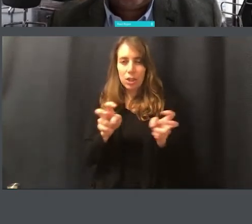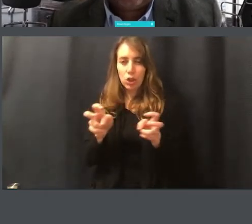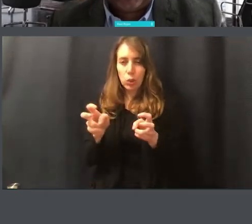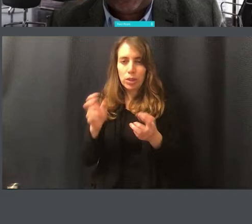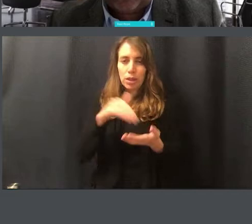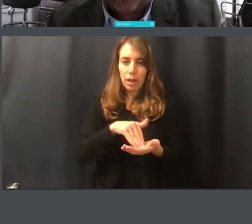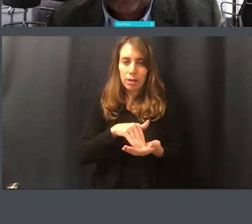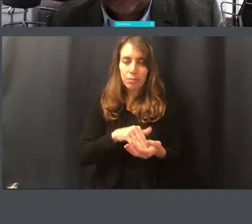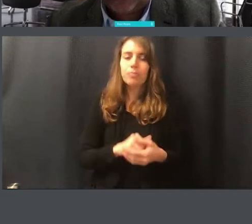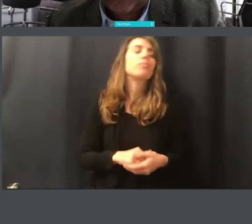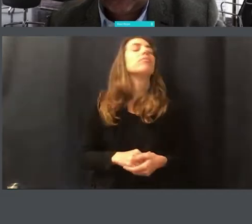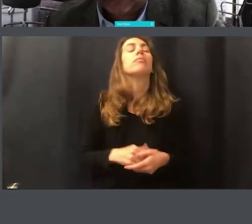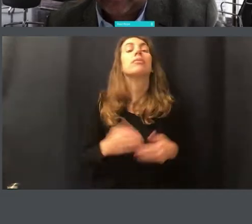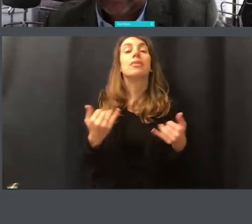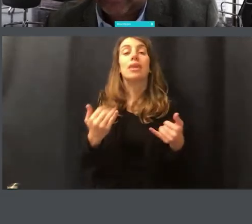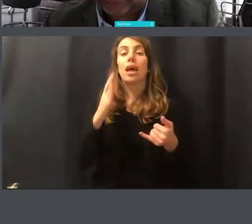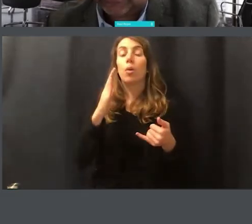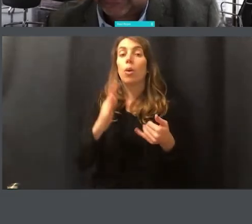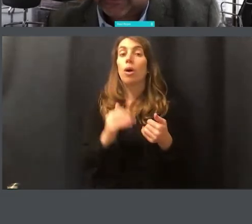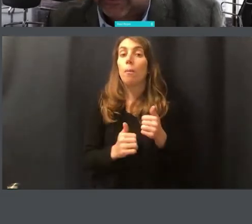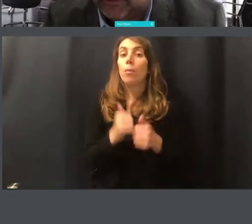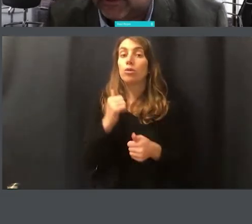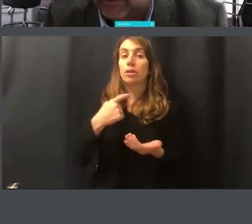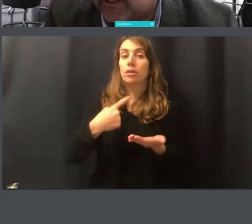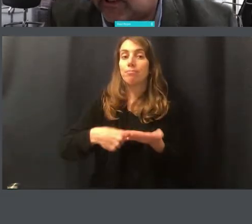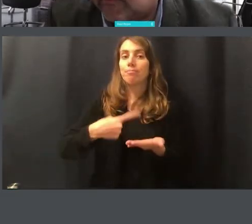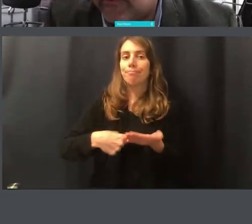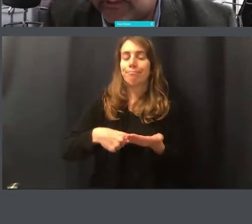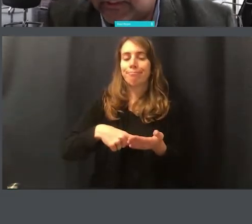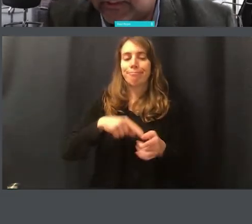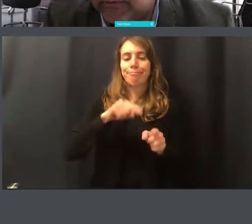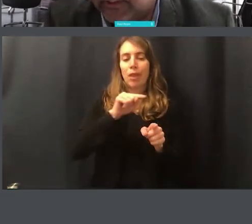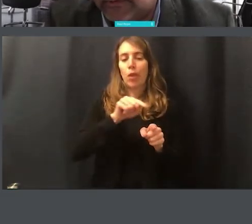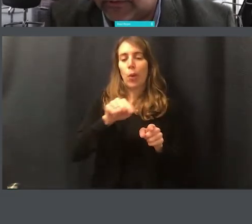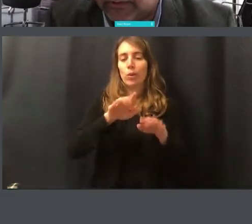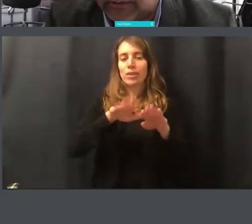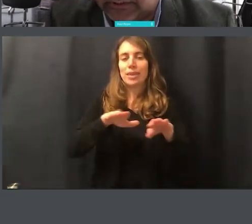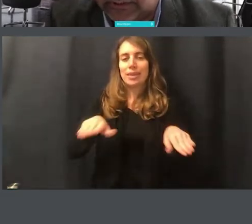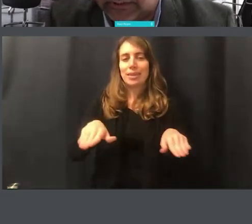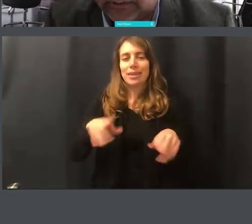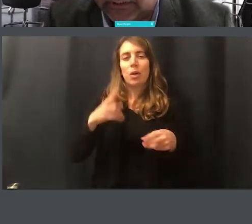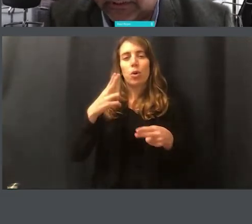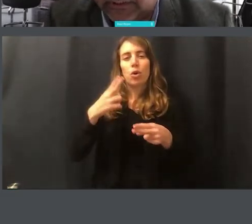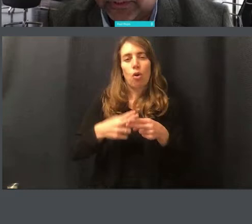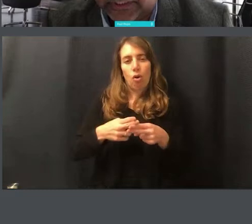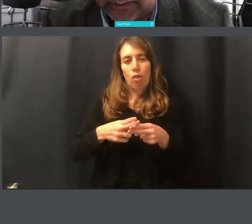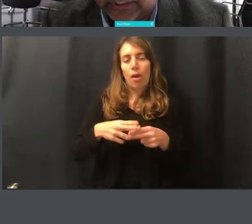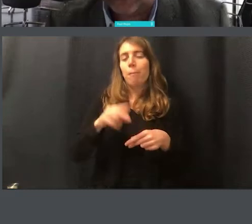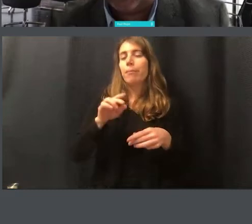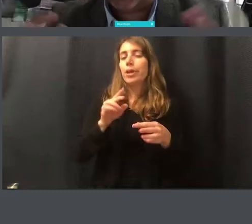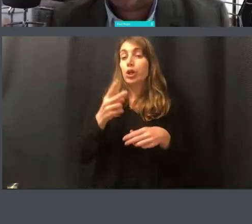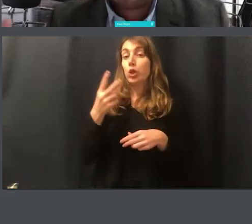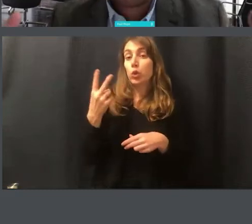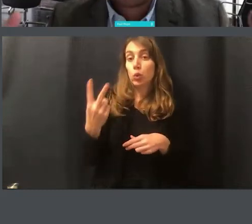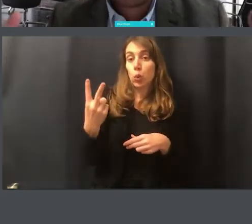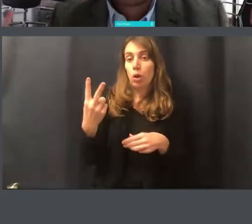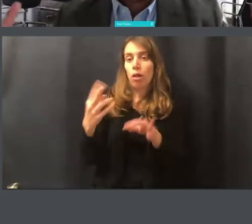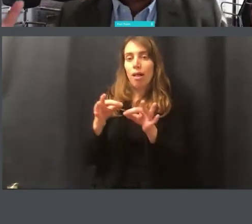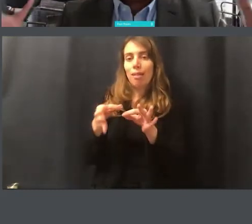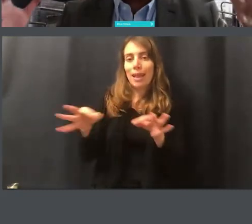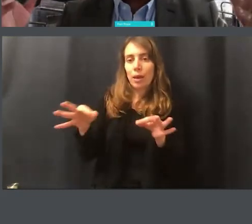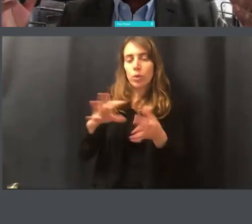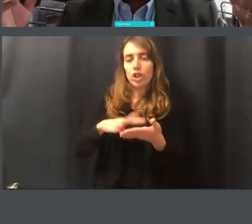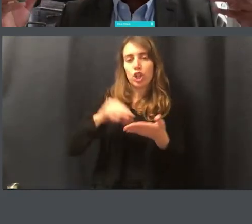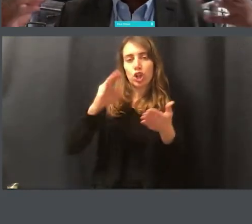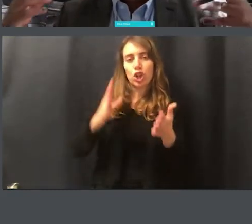Now, today I'll primarily talk about these kids, and I'll refer to them as dual language learners because it's really kind of the widest sort of